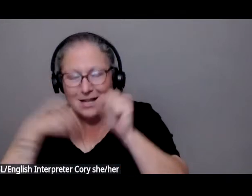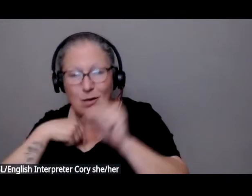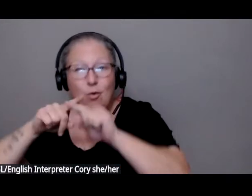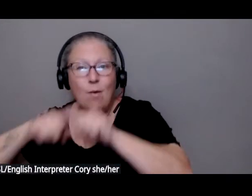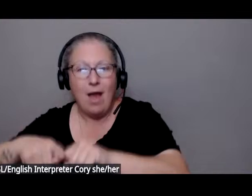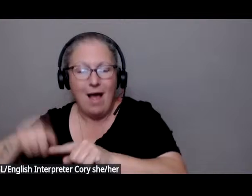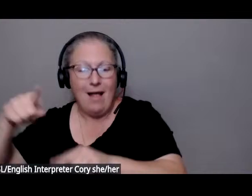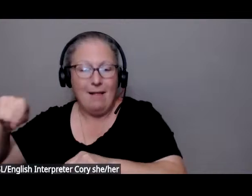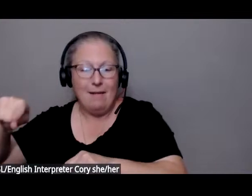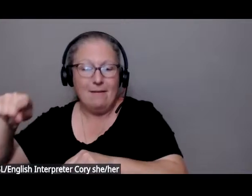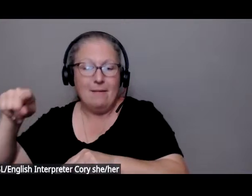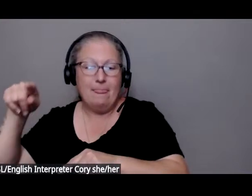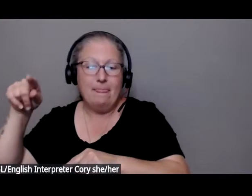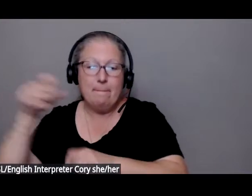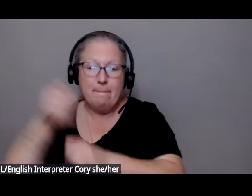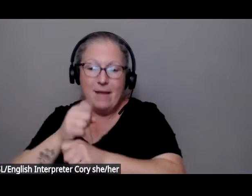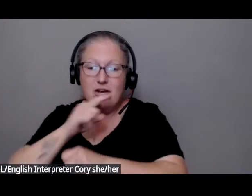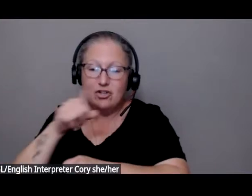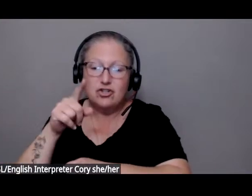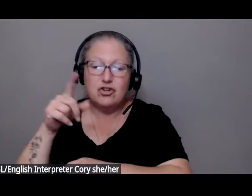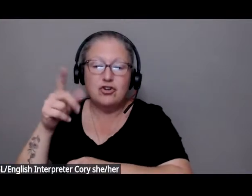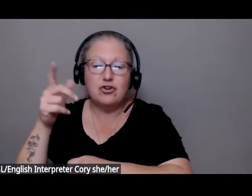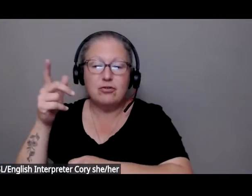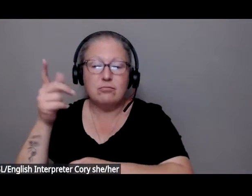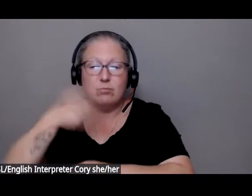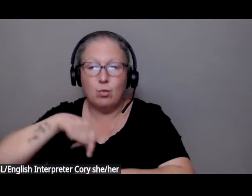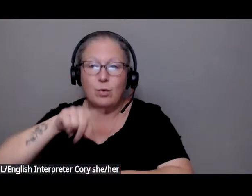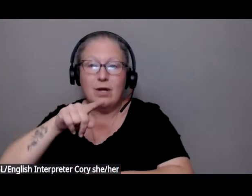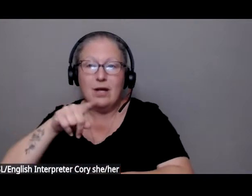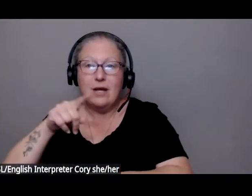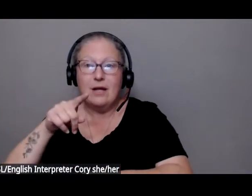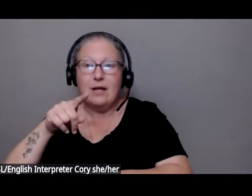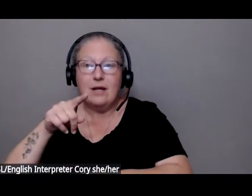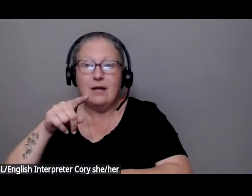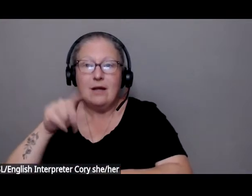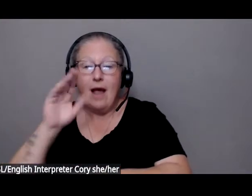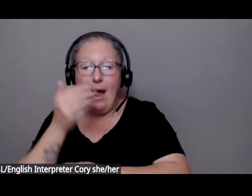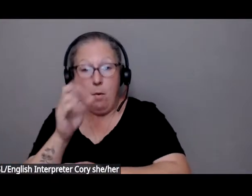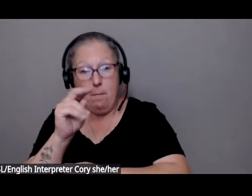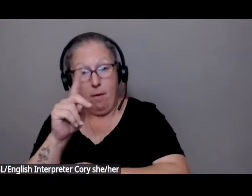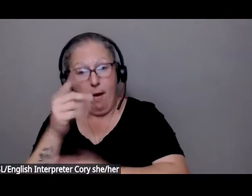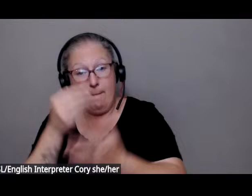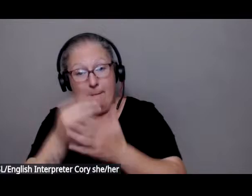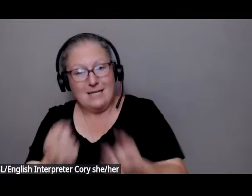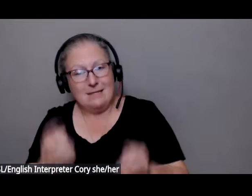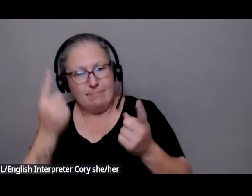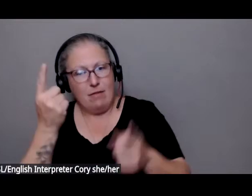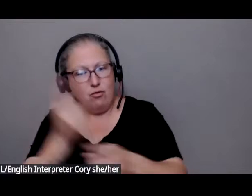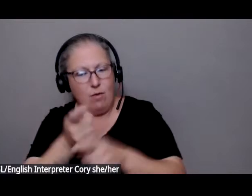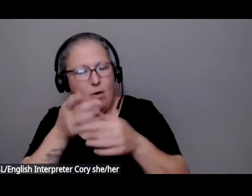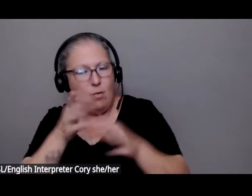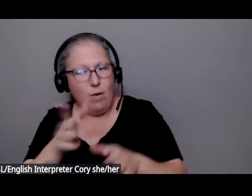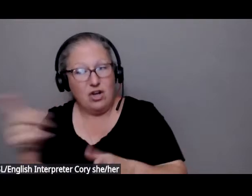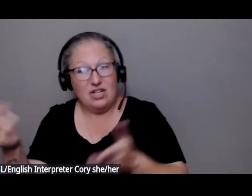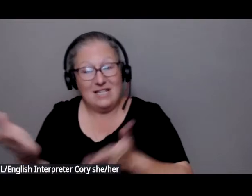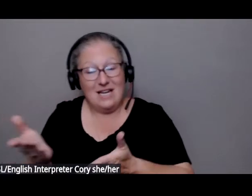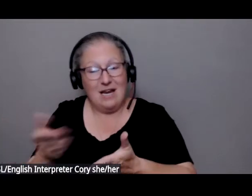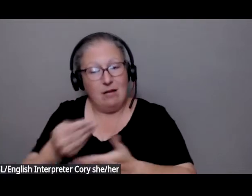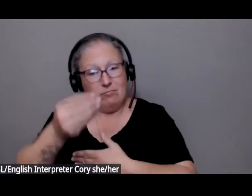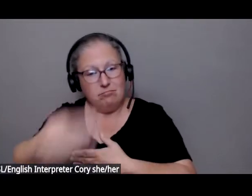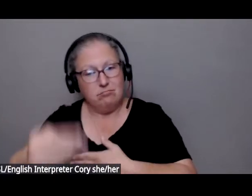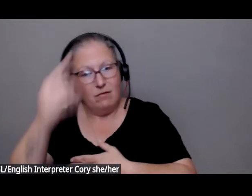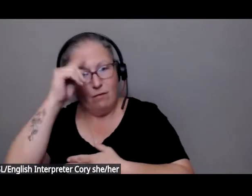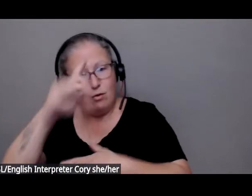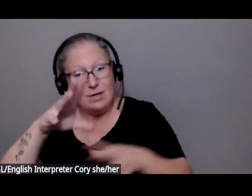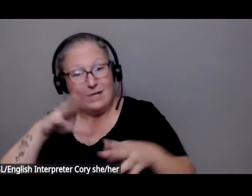to make sure that we are spending our bond money correctly. And so she's here to submit for your acceptance the